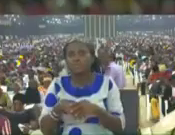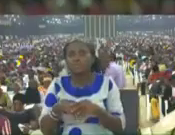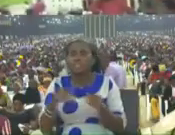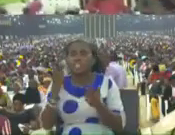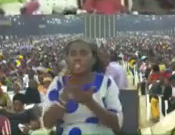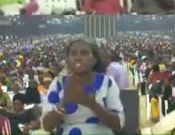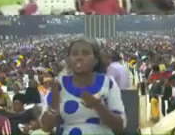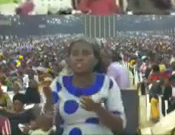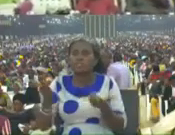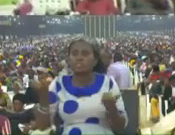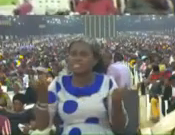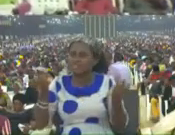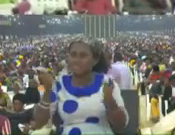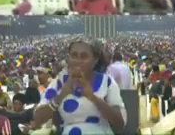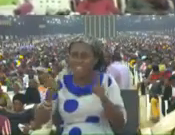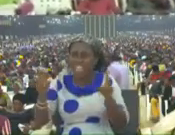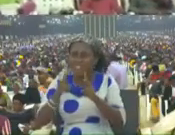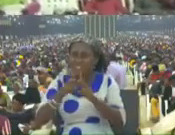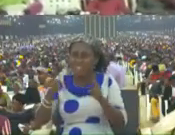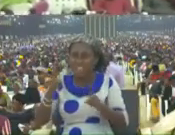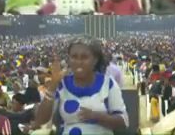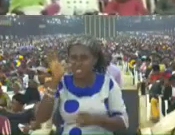Something very, very strange.